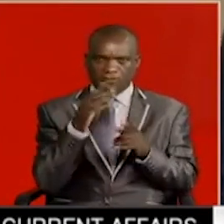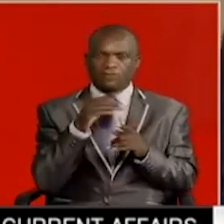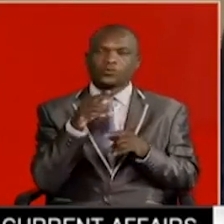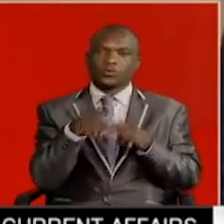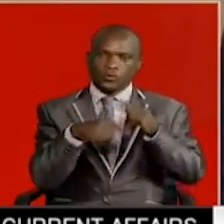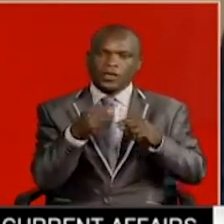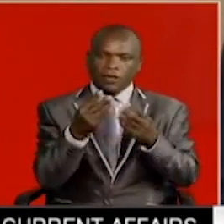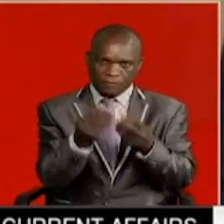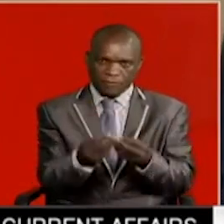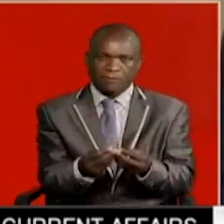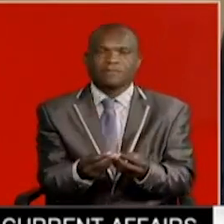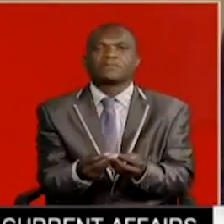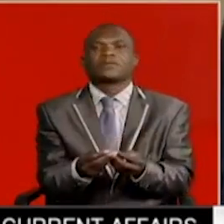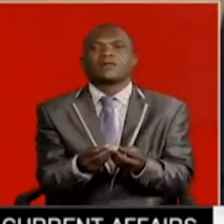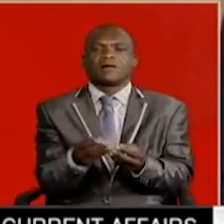Vaccine distribution